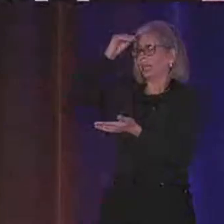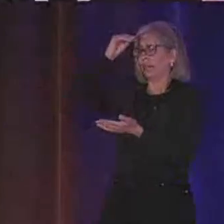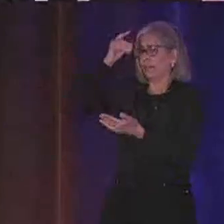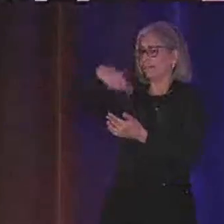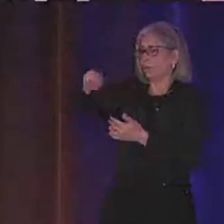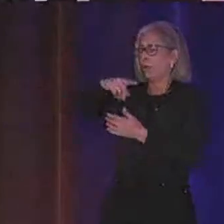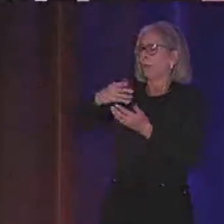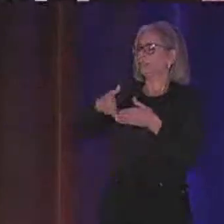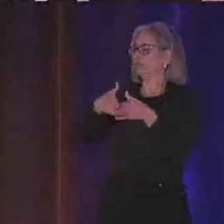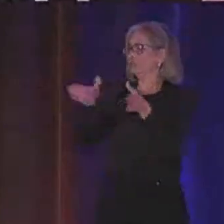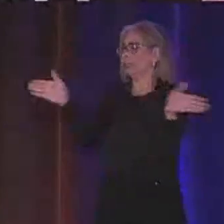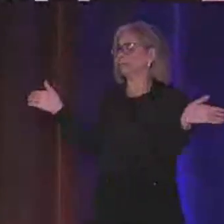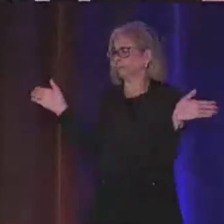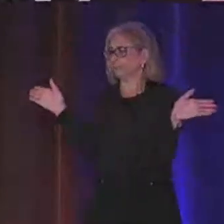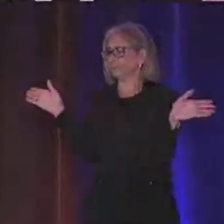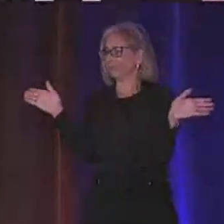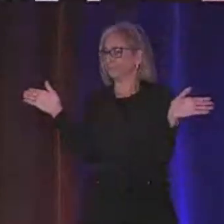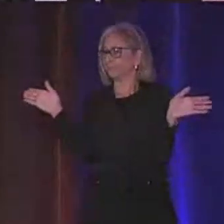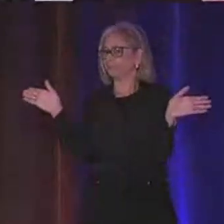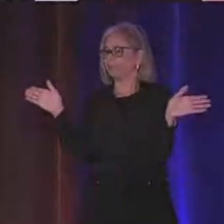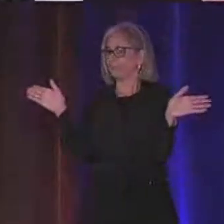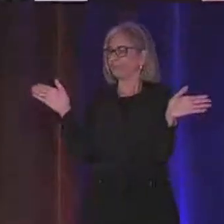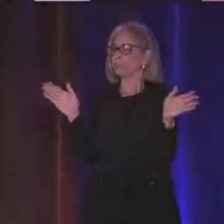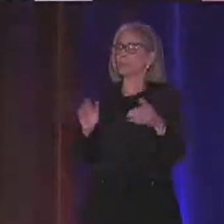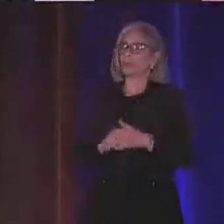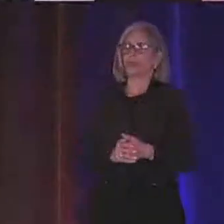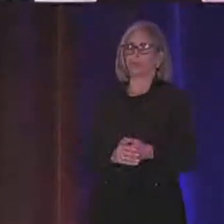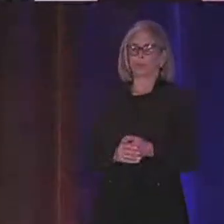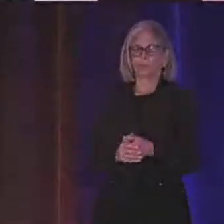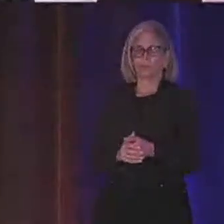the general public, right? Into the general discourse.